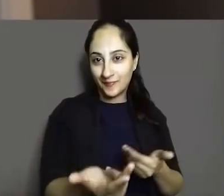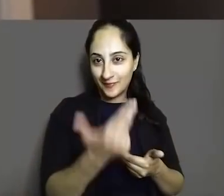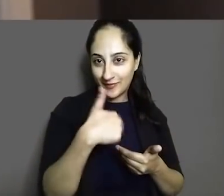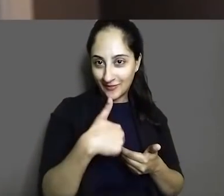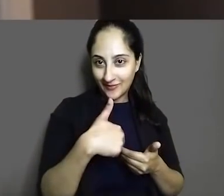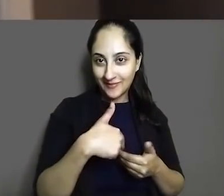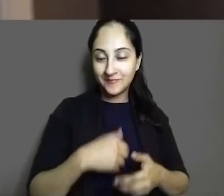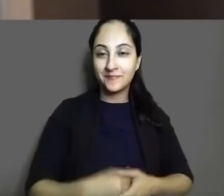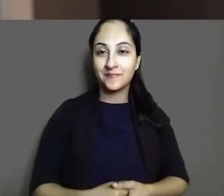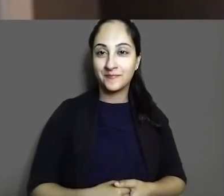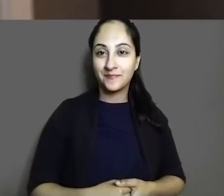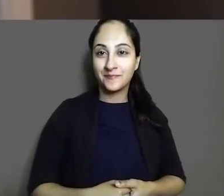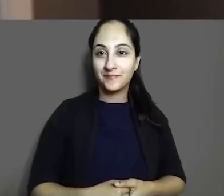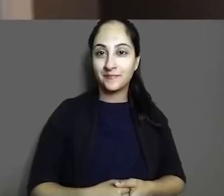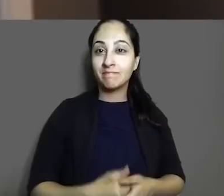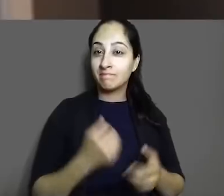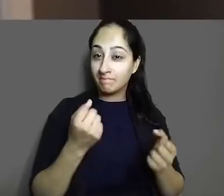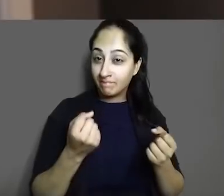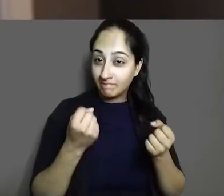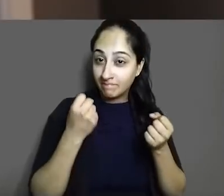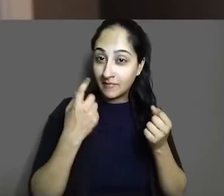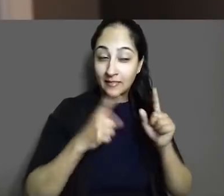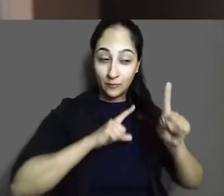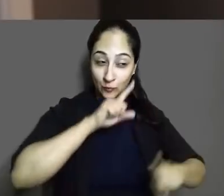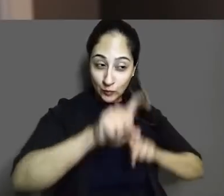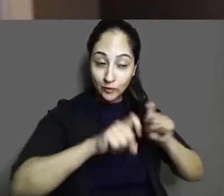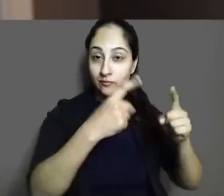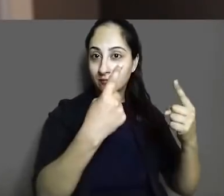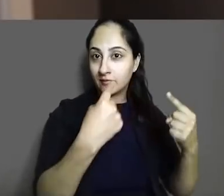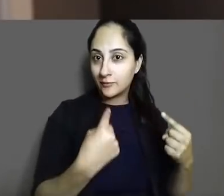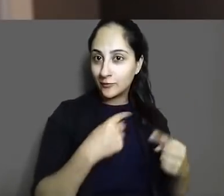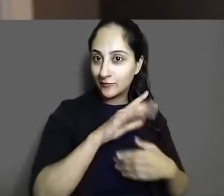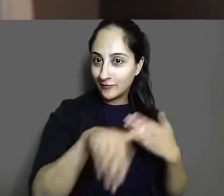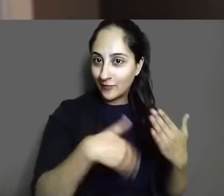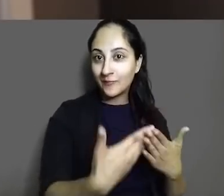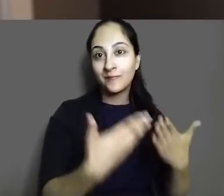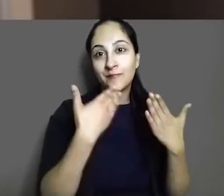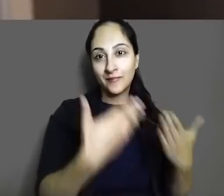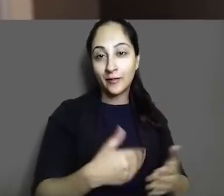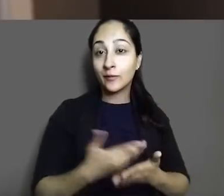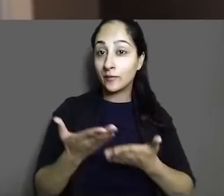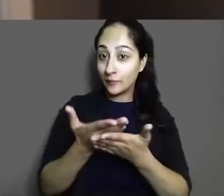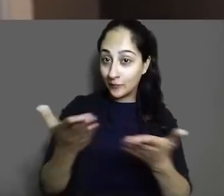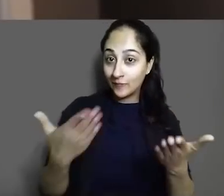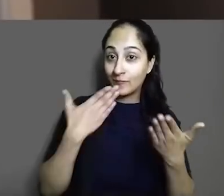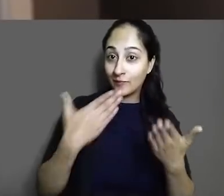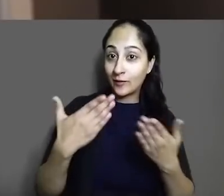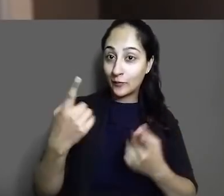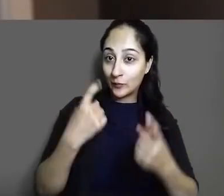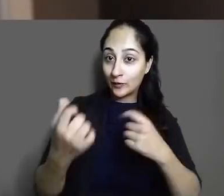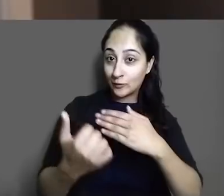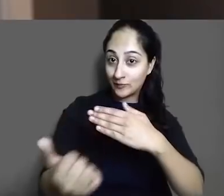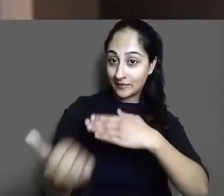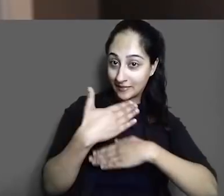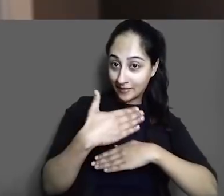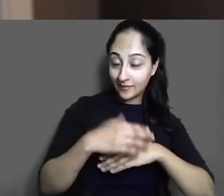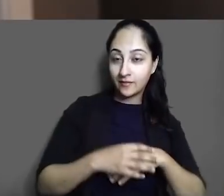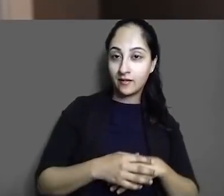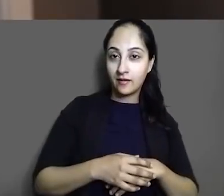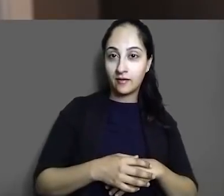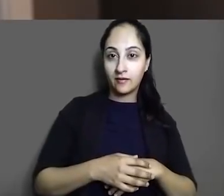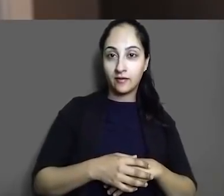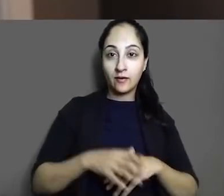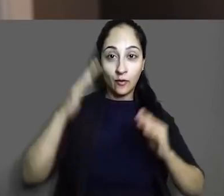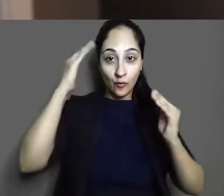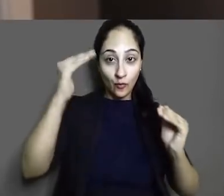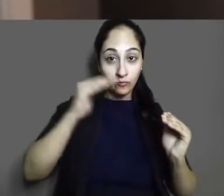Thank you again to the three doctors for joining us and answering your questions. And of course, thank you for submitting those questions. I hope